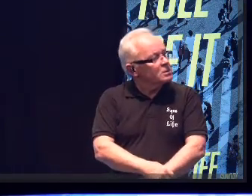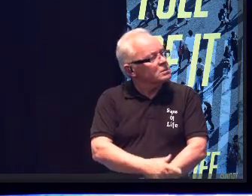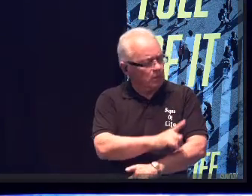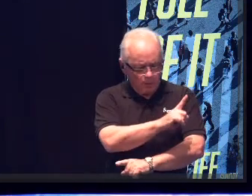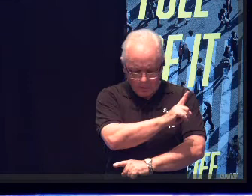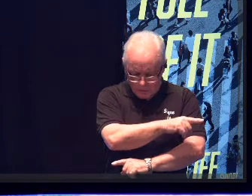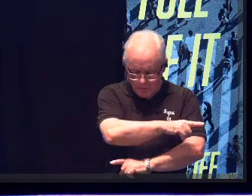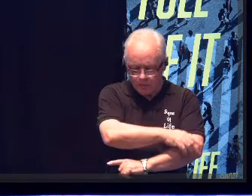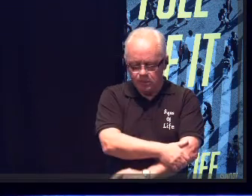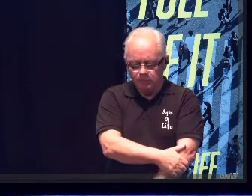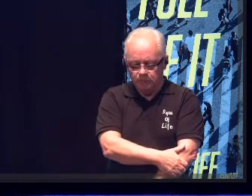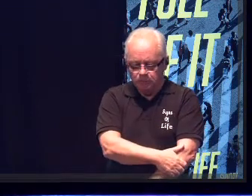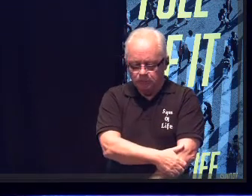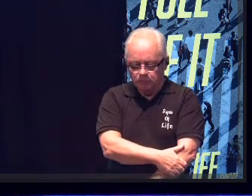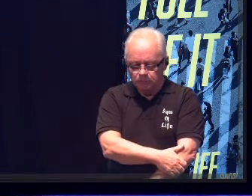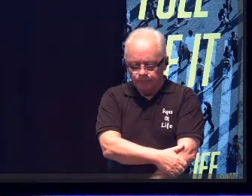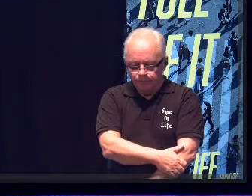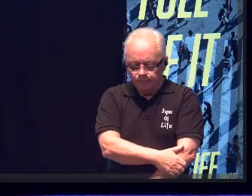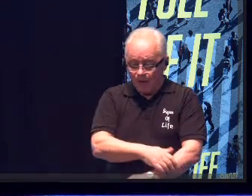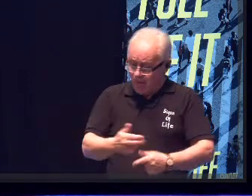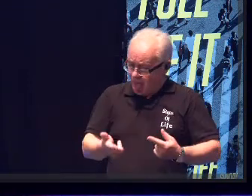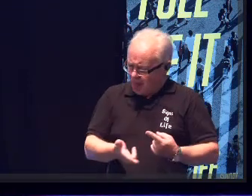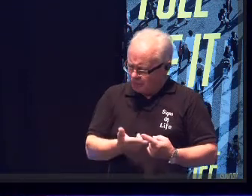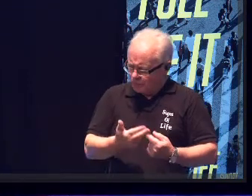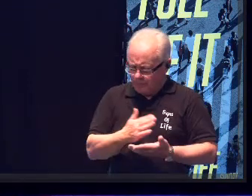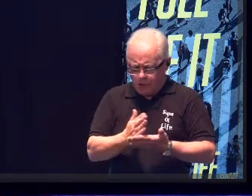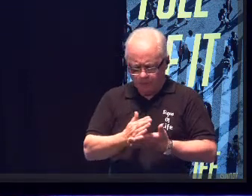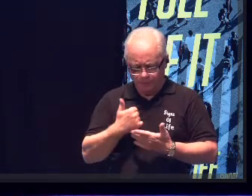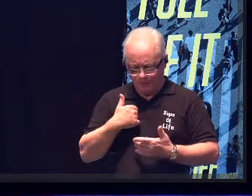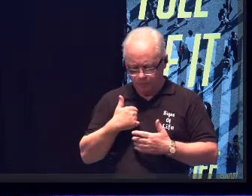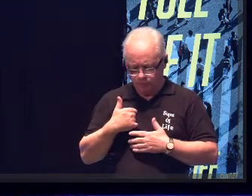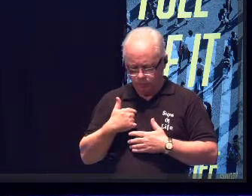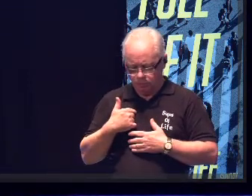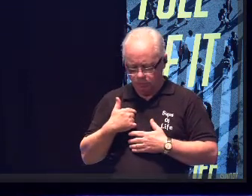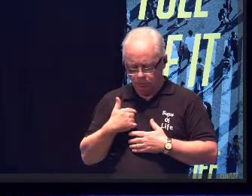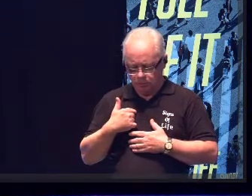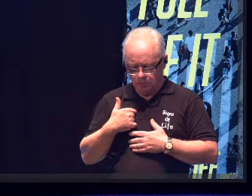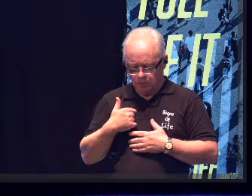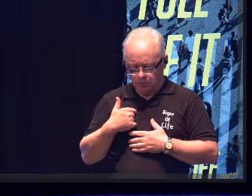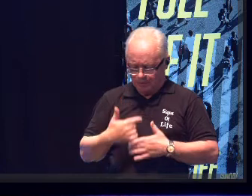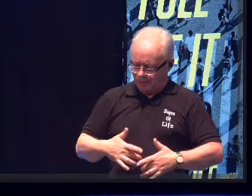Another part of living in forgiveness is forgiving yourself.